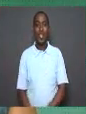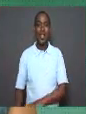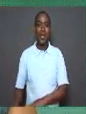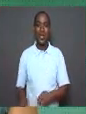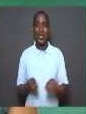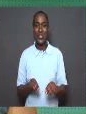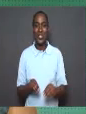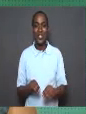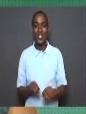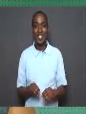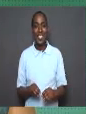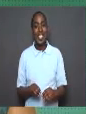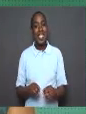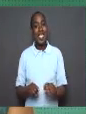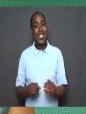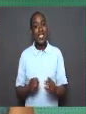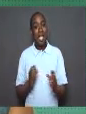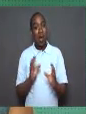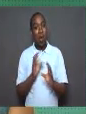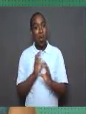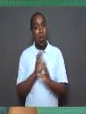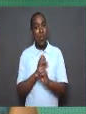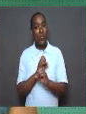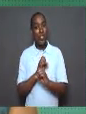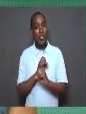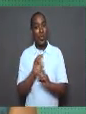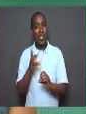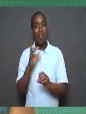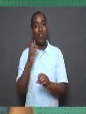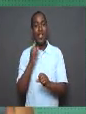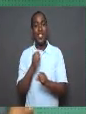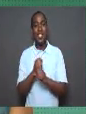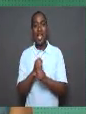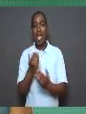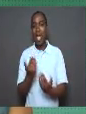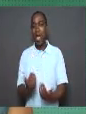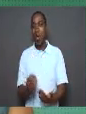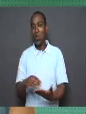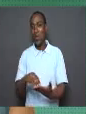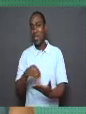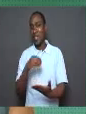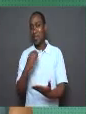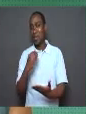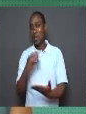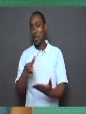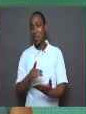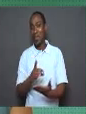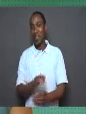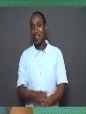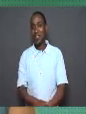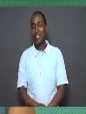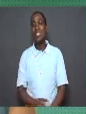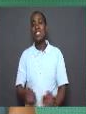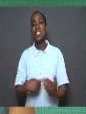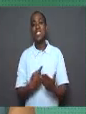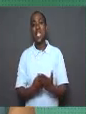Students, let us complete an activity to review what we have just learned about